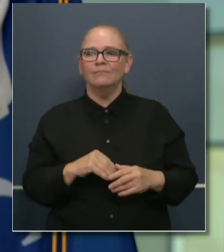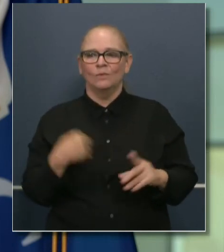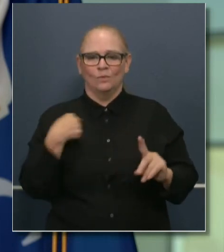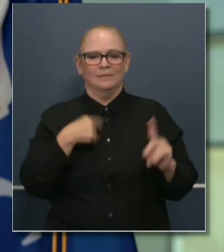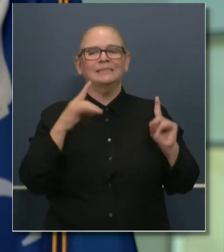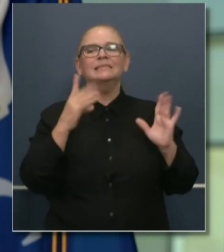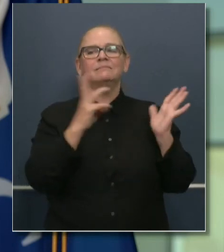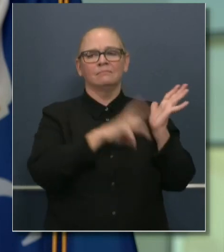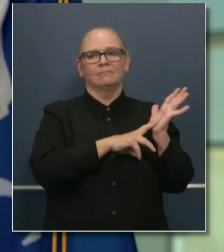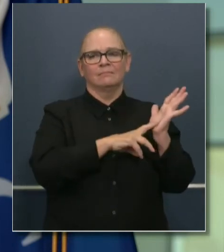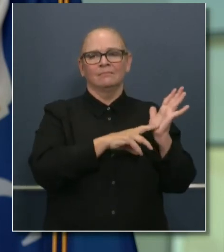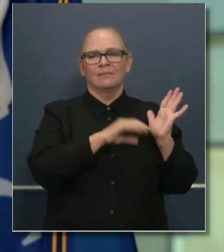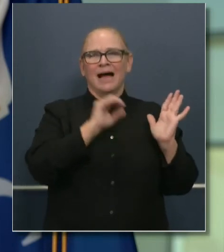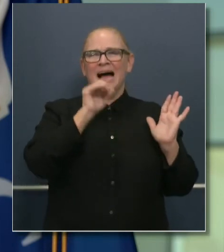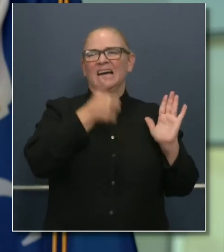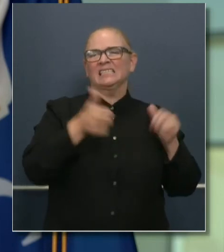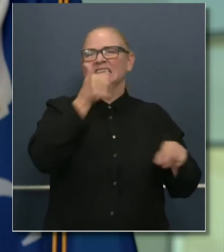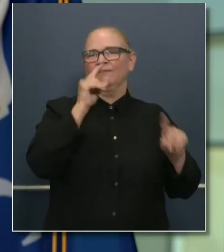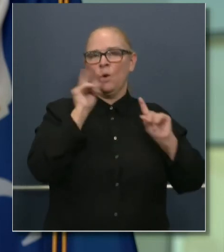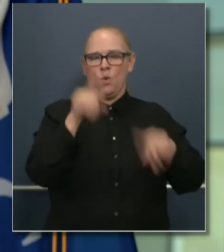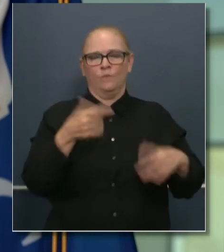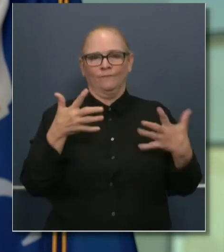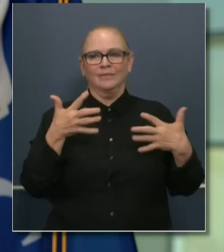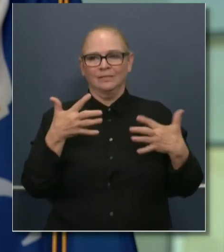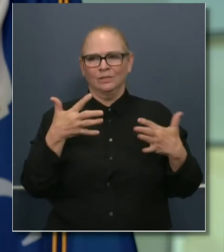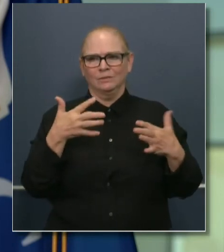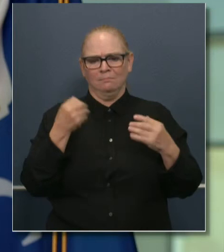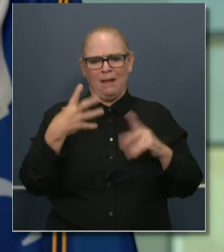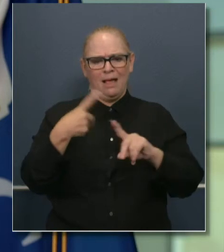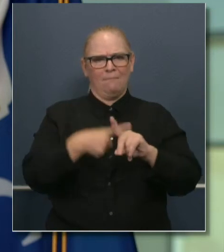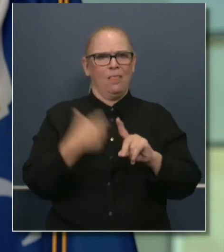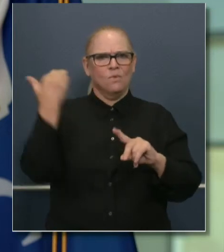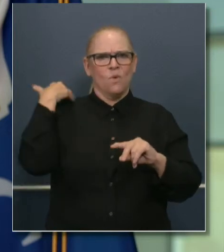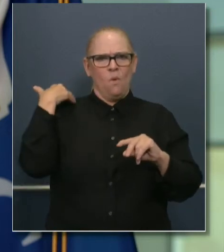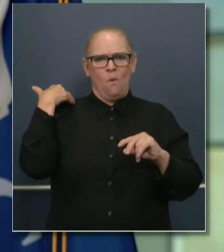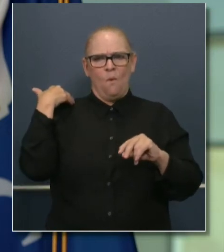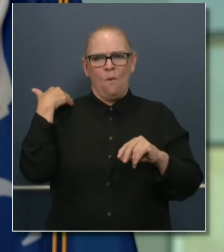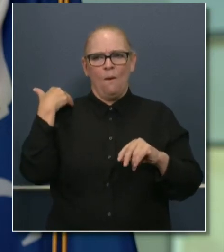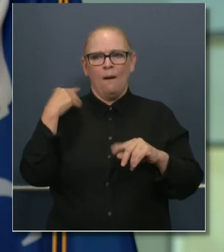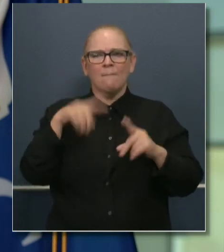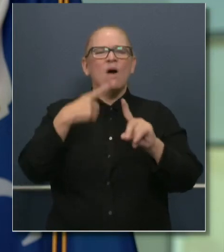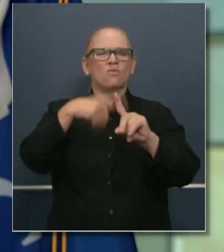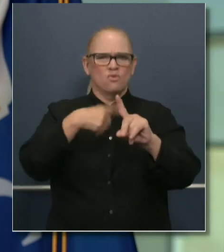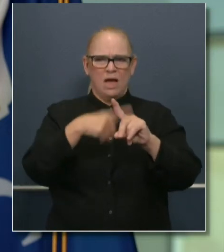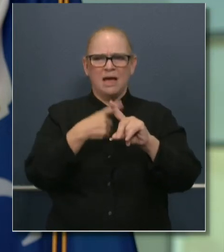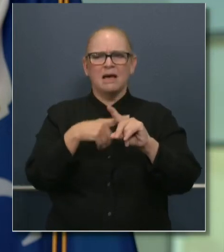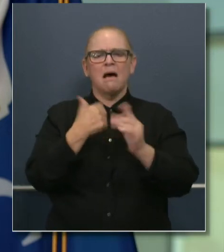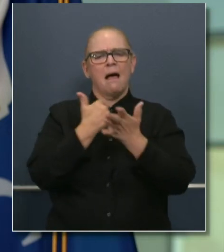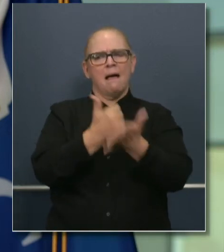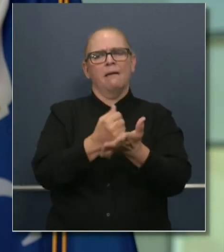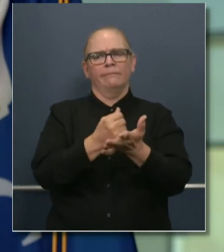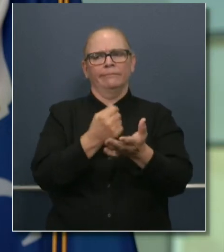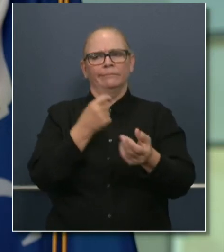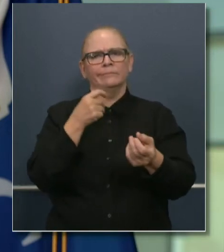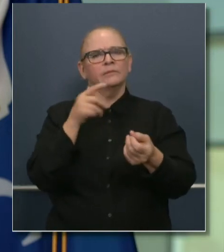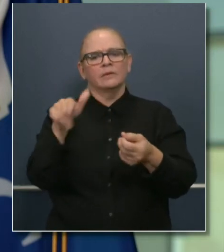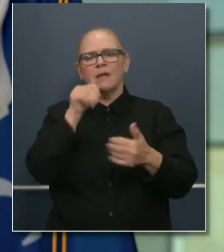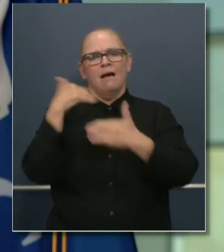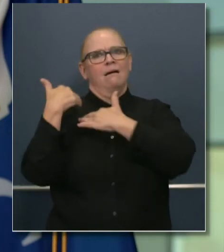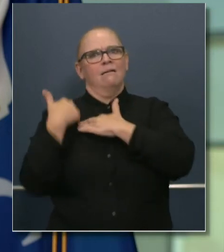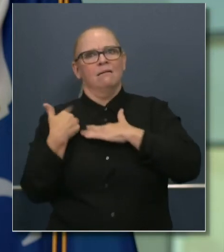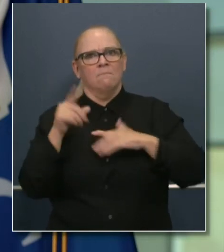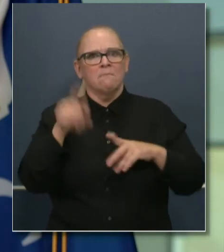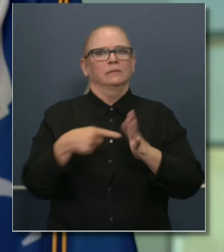put out going back many, many months, and the support we provided, the clarification, the guidance we put